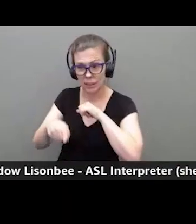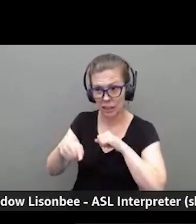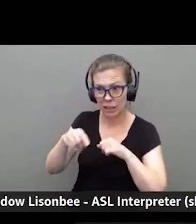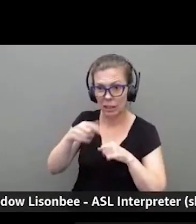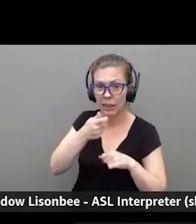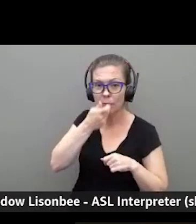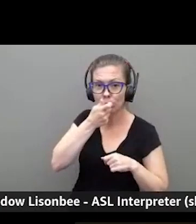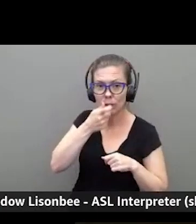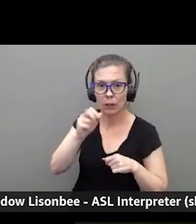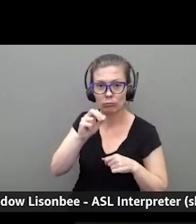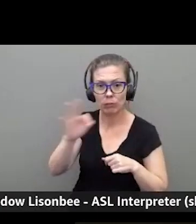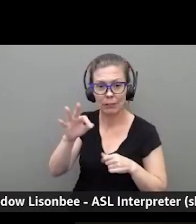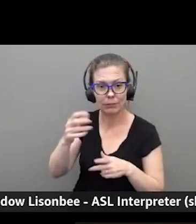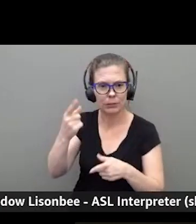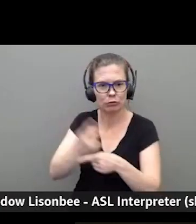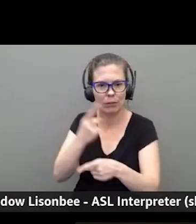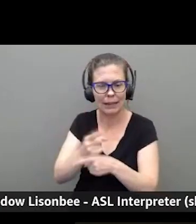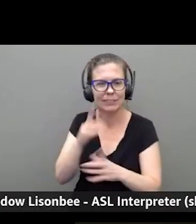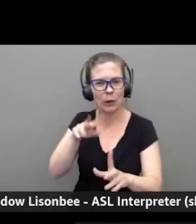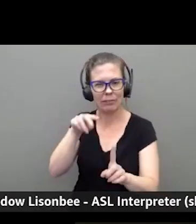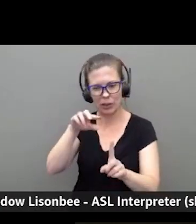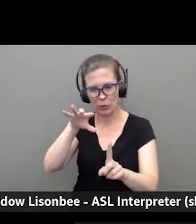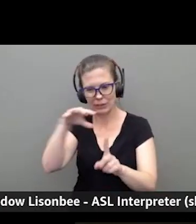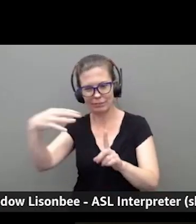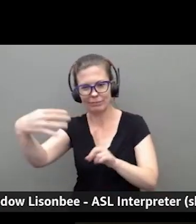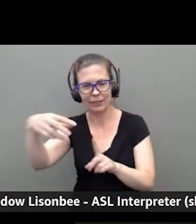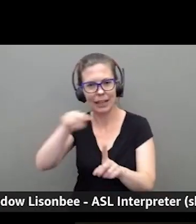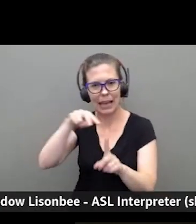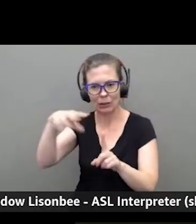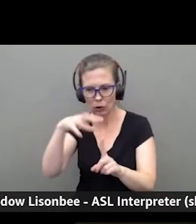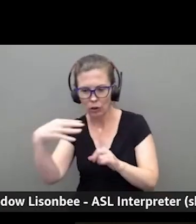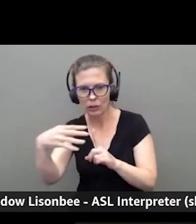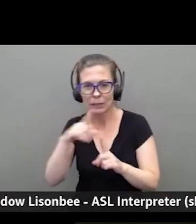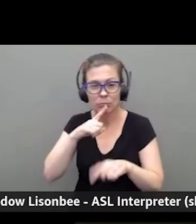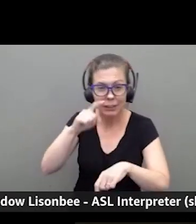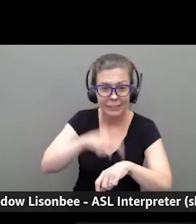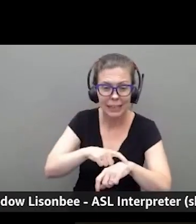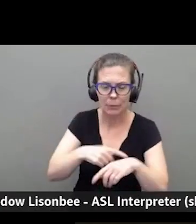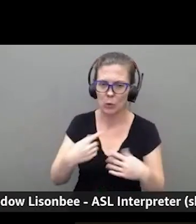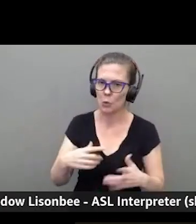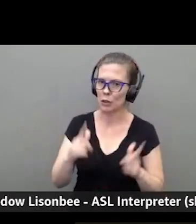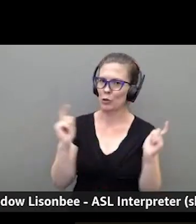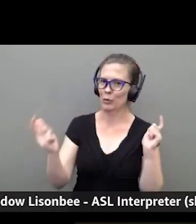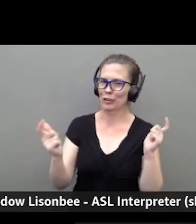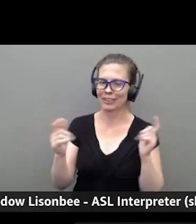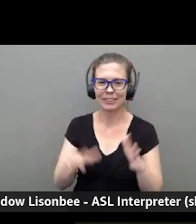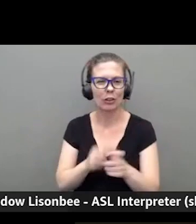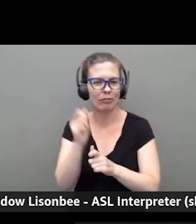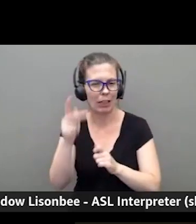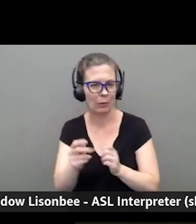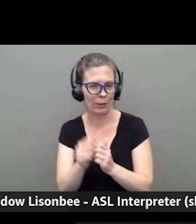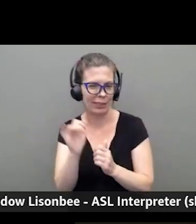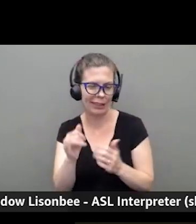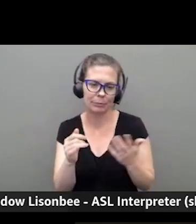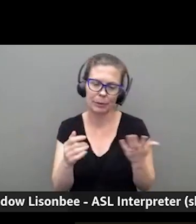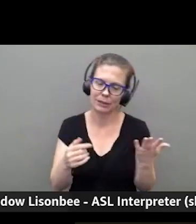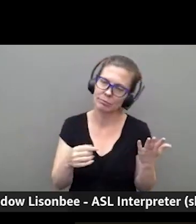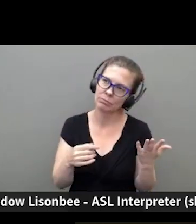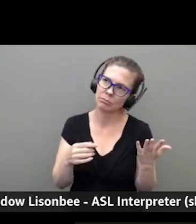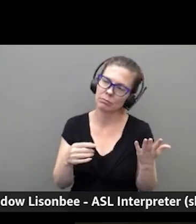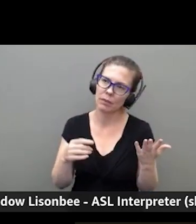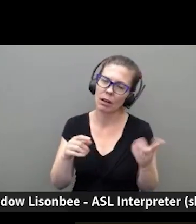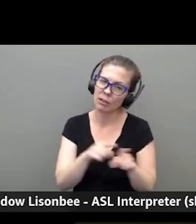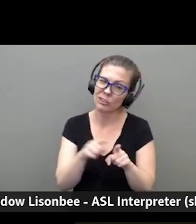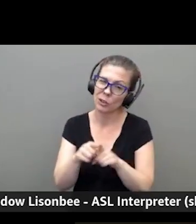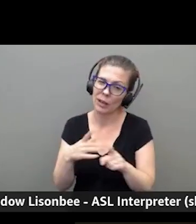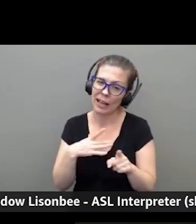sort of thing. So having all those angles and being able to view it in real time is just a huge thing. So follow up on that. Although I do like the start